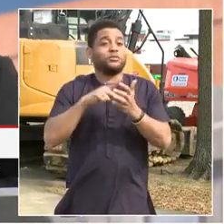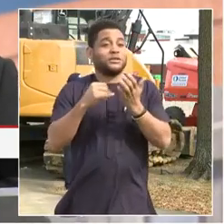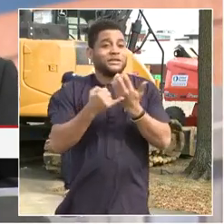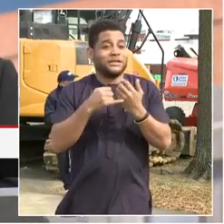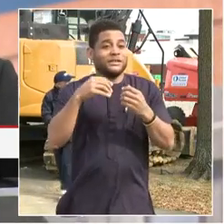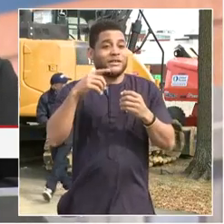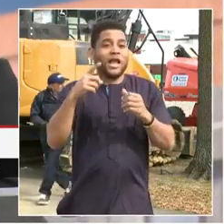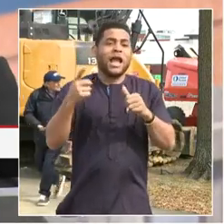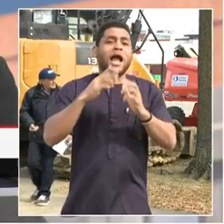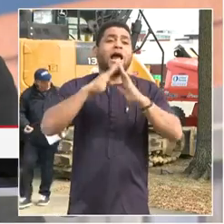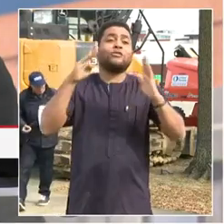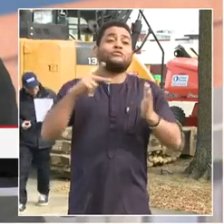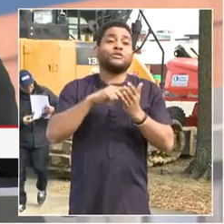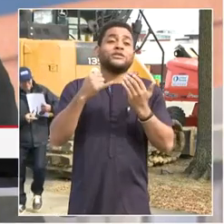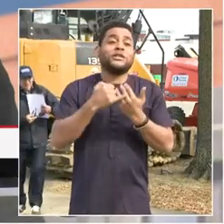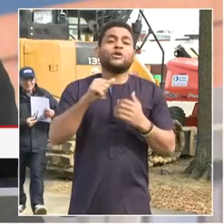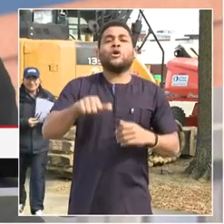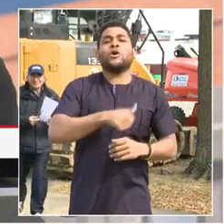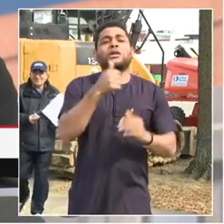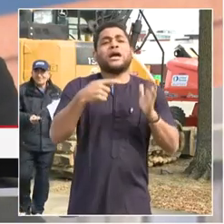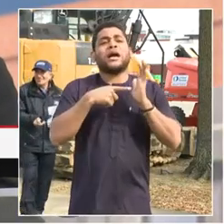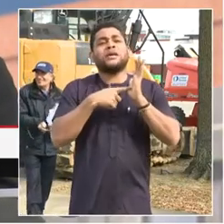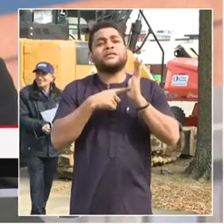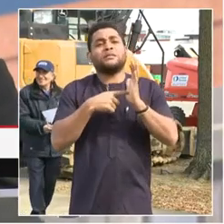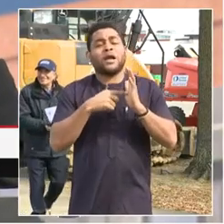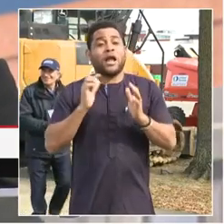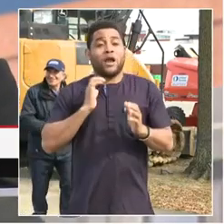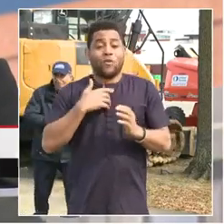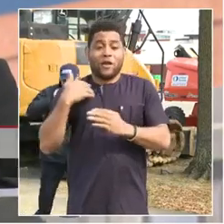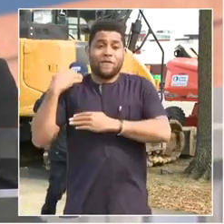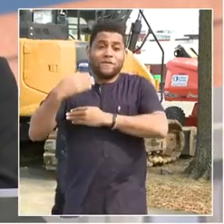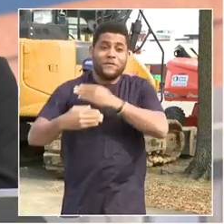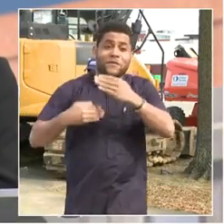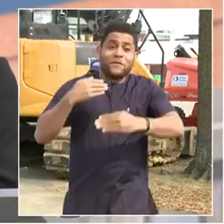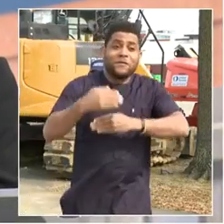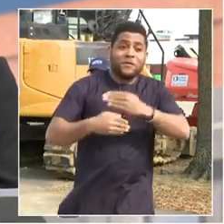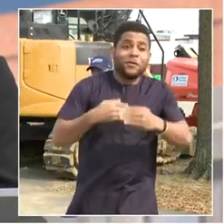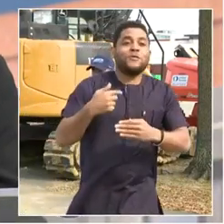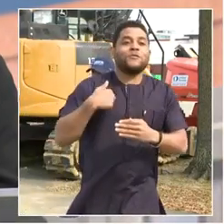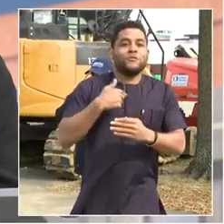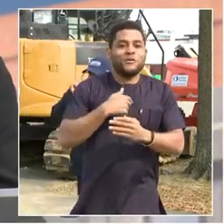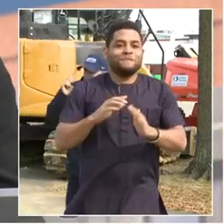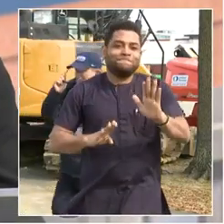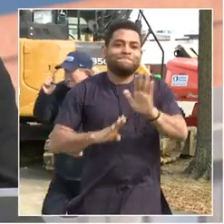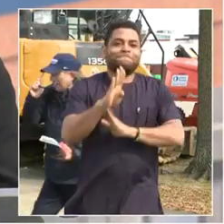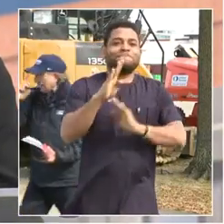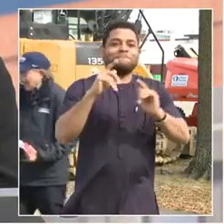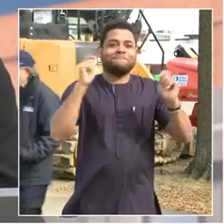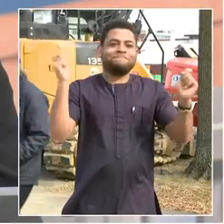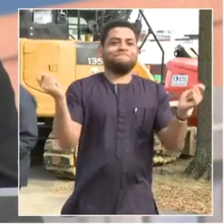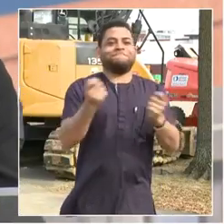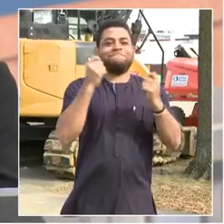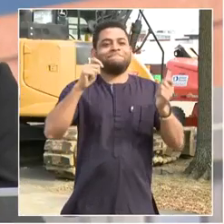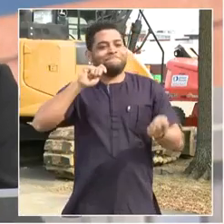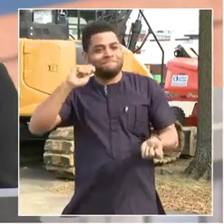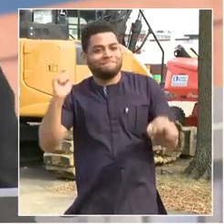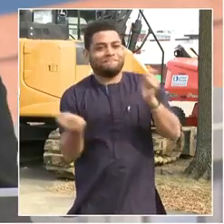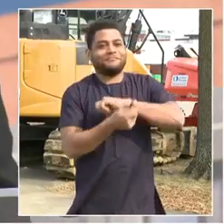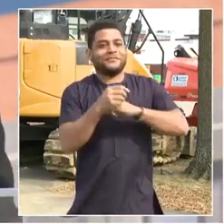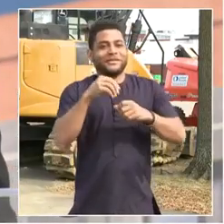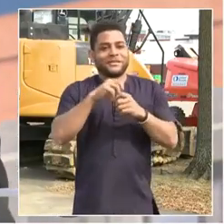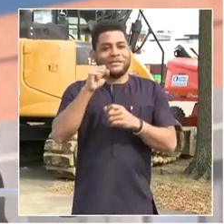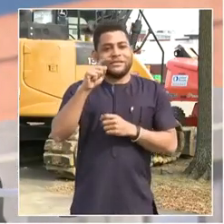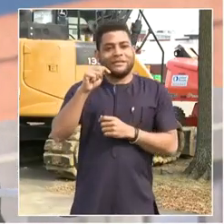another example of how we are moving forward to redevelop the St. Elizabeth East campus. Now join me